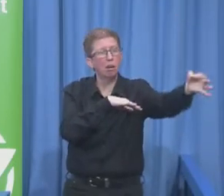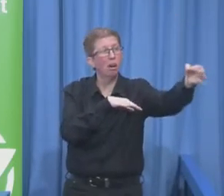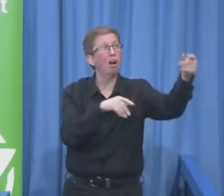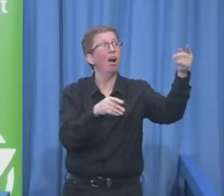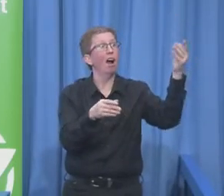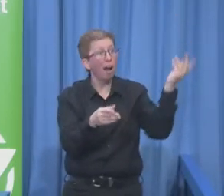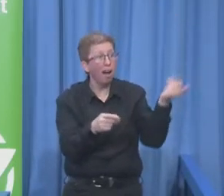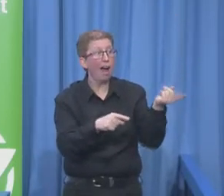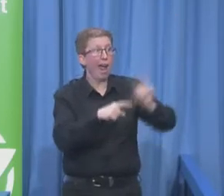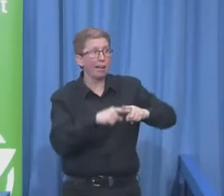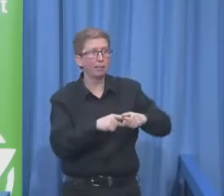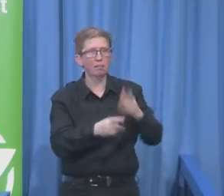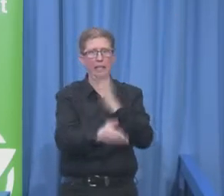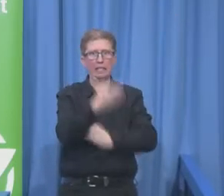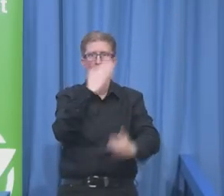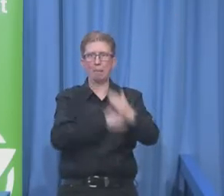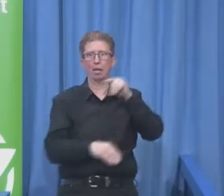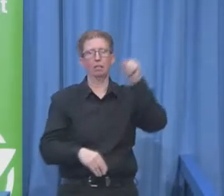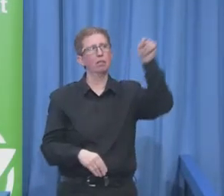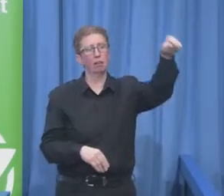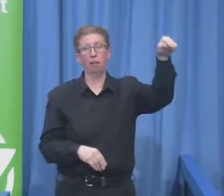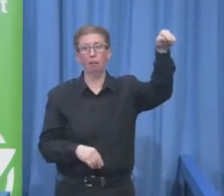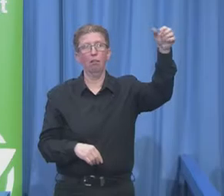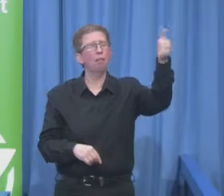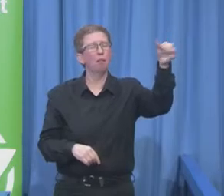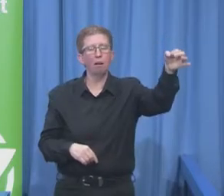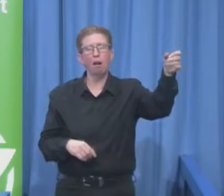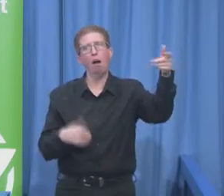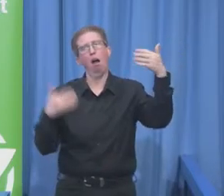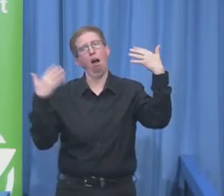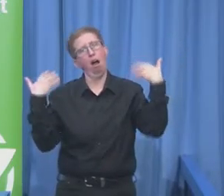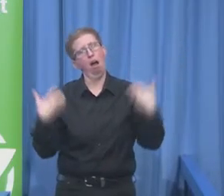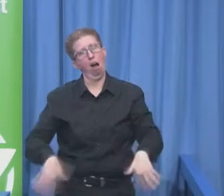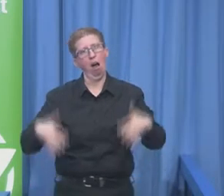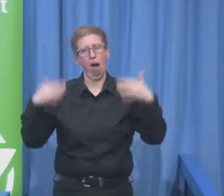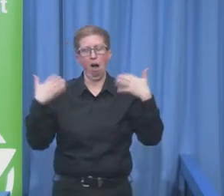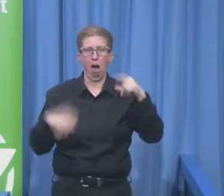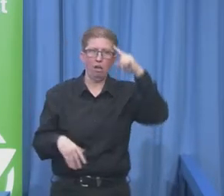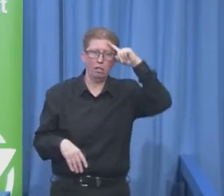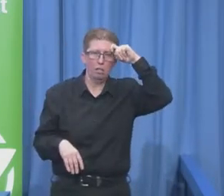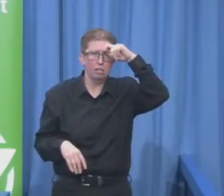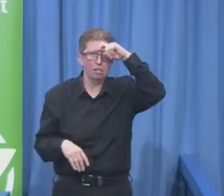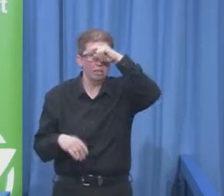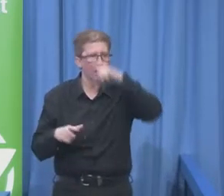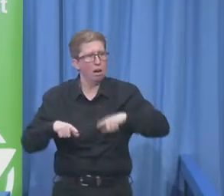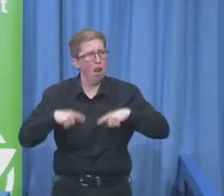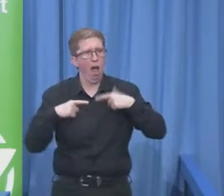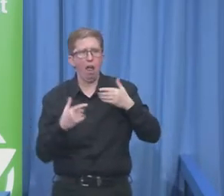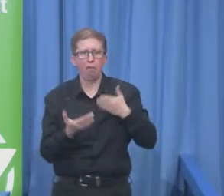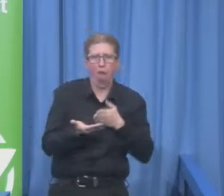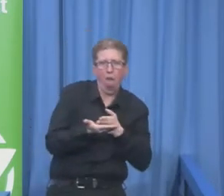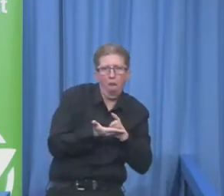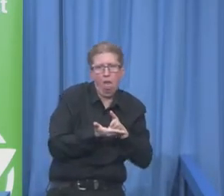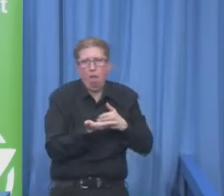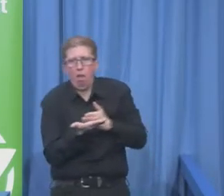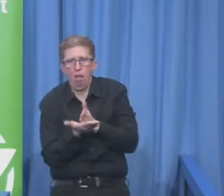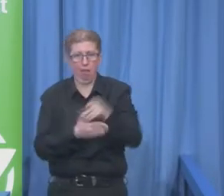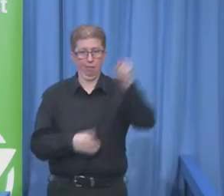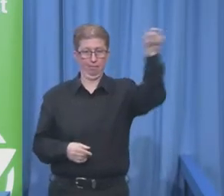So when we started off our journey, which was about 5 years ago, we realized that,